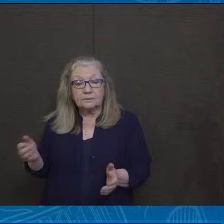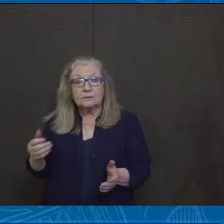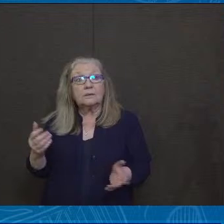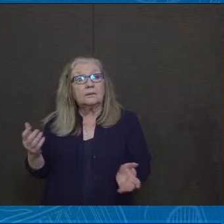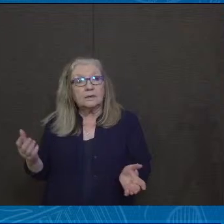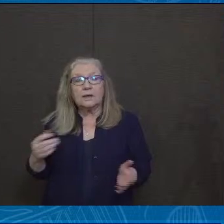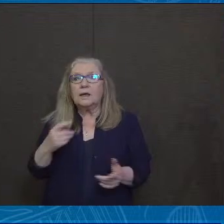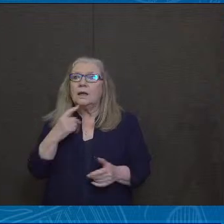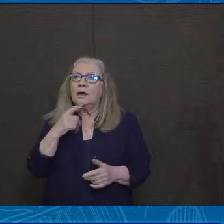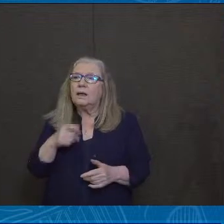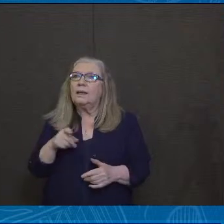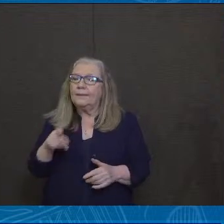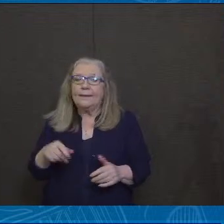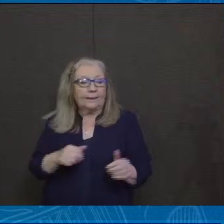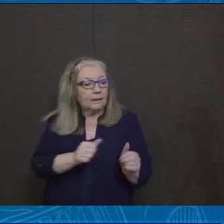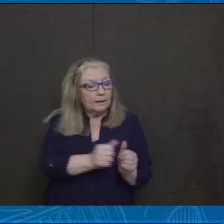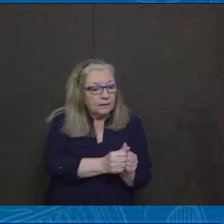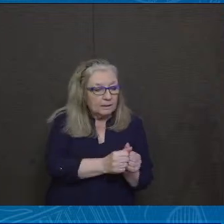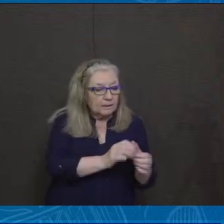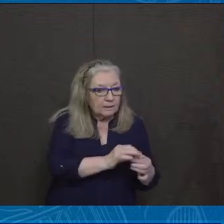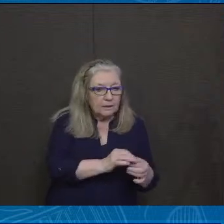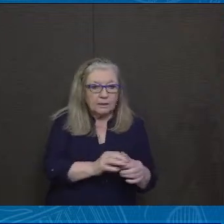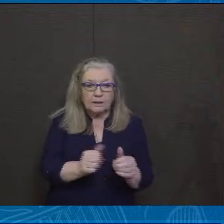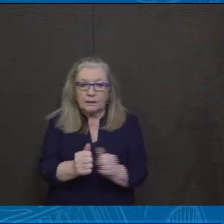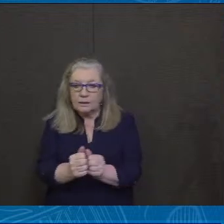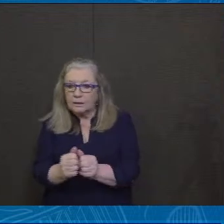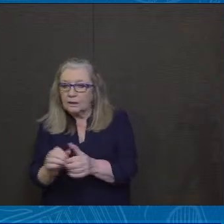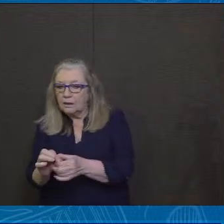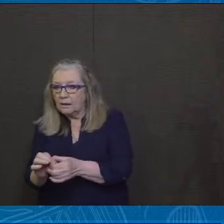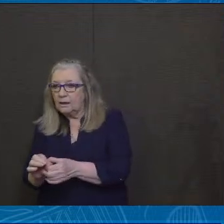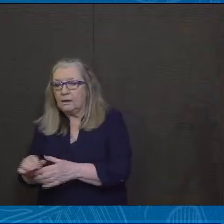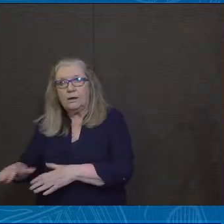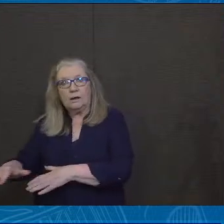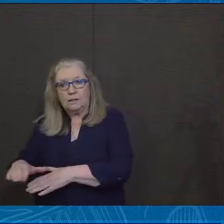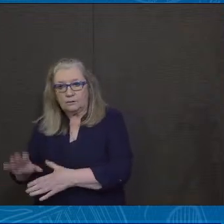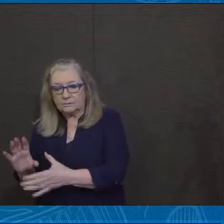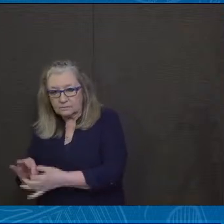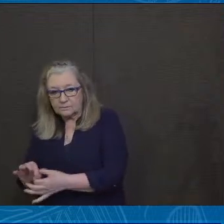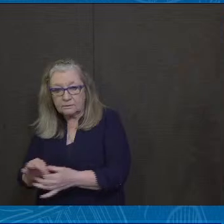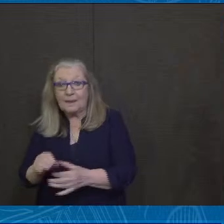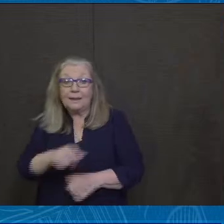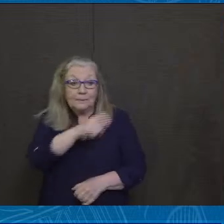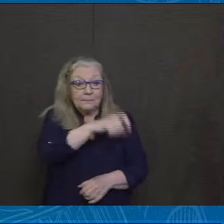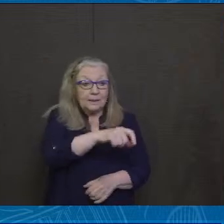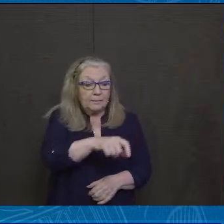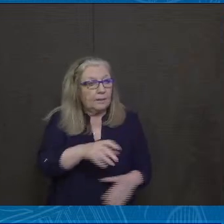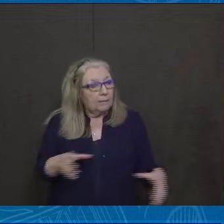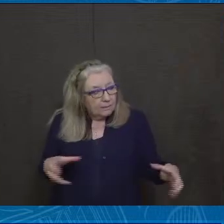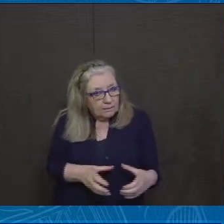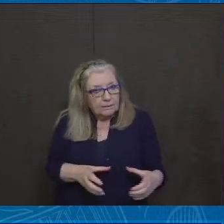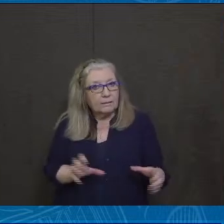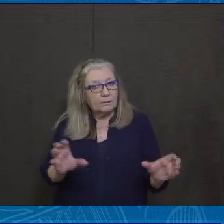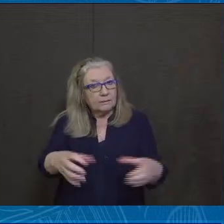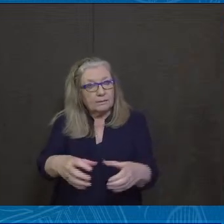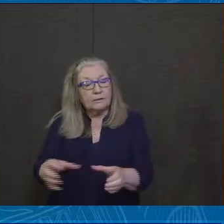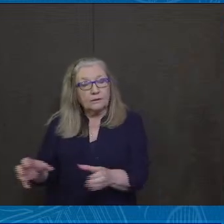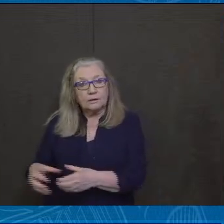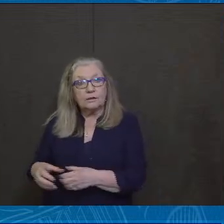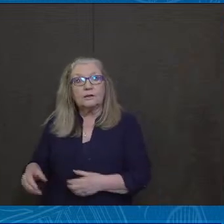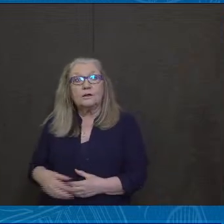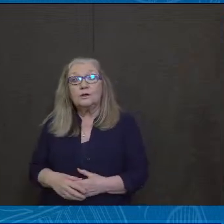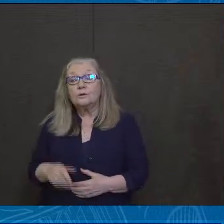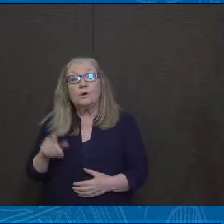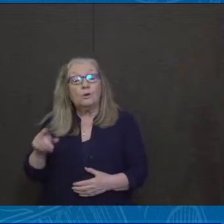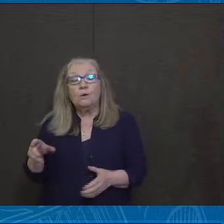they actually collaborate with local authorities and residents, and they had actually received